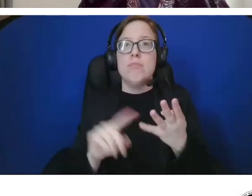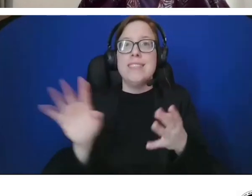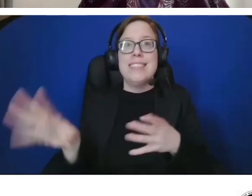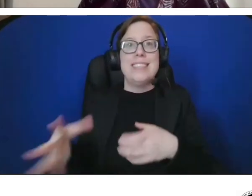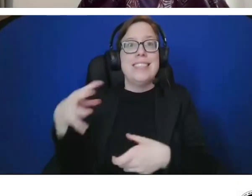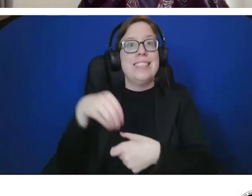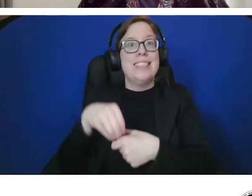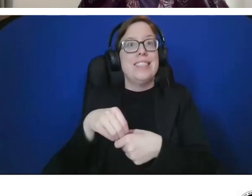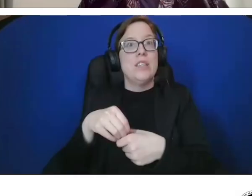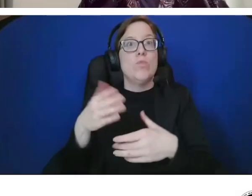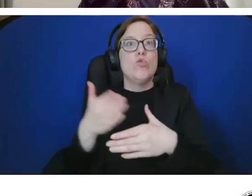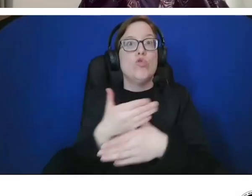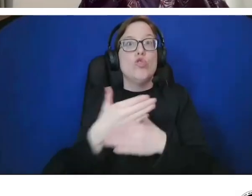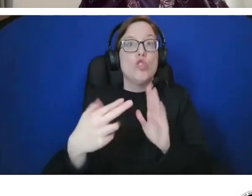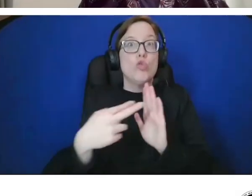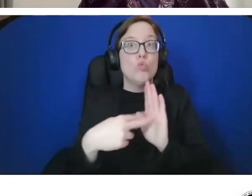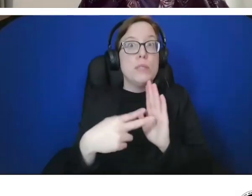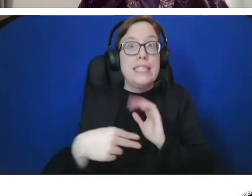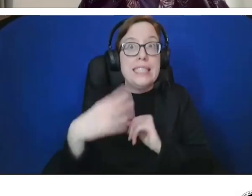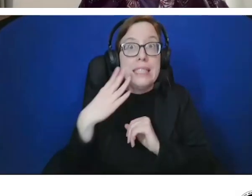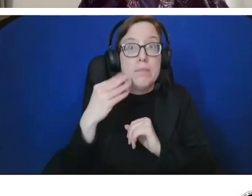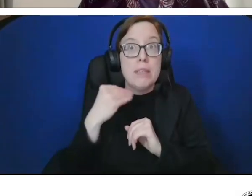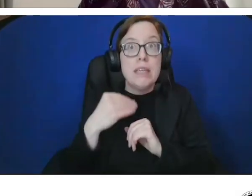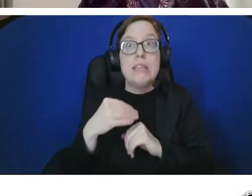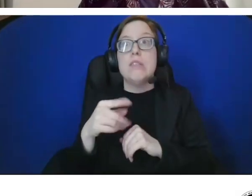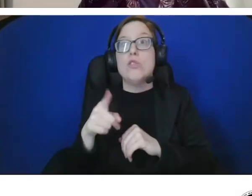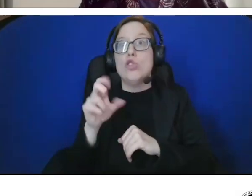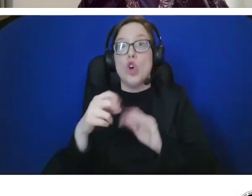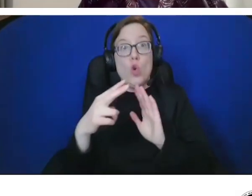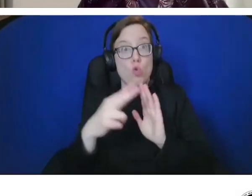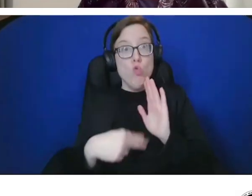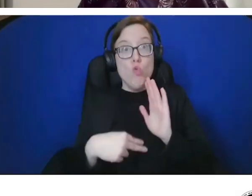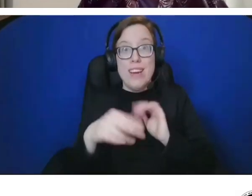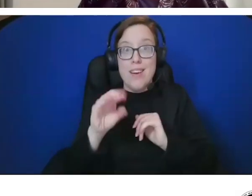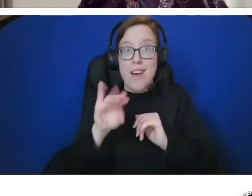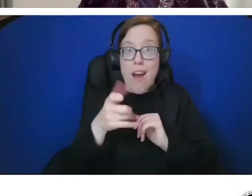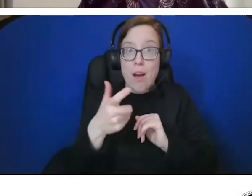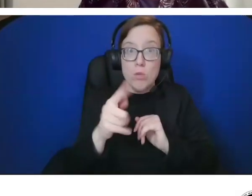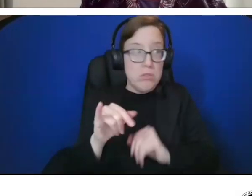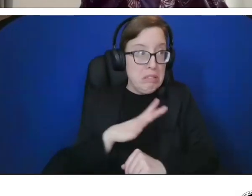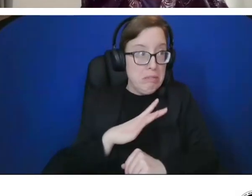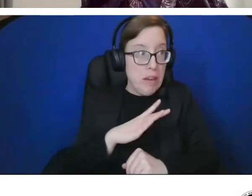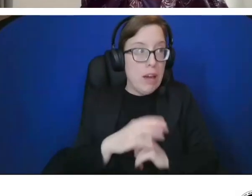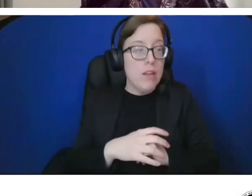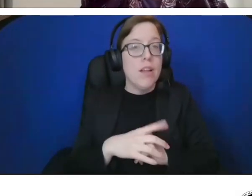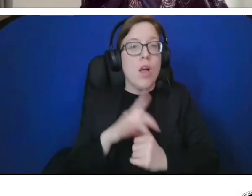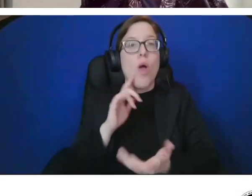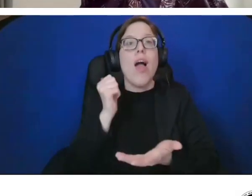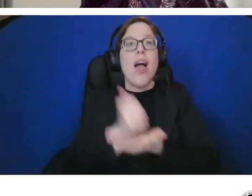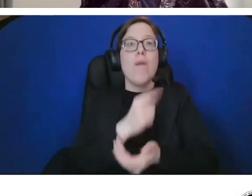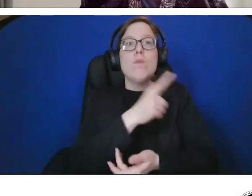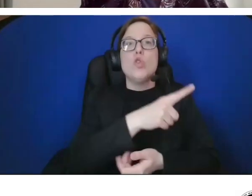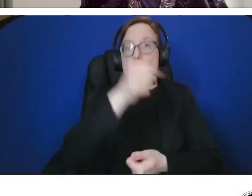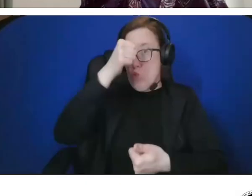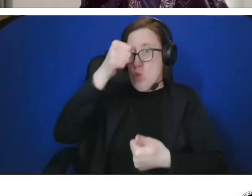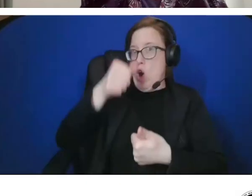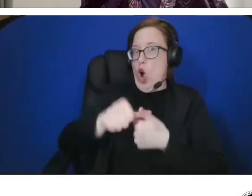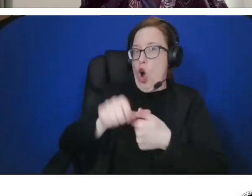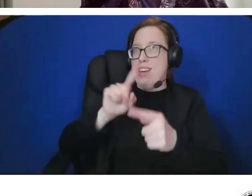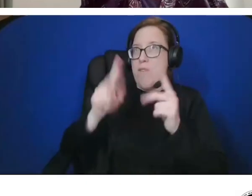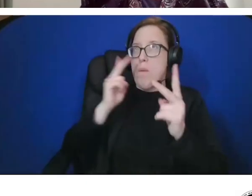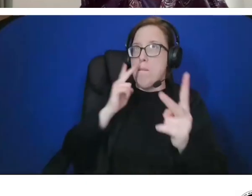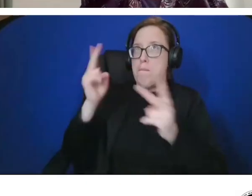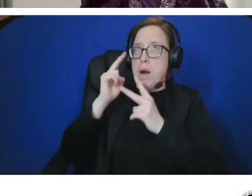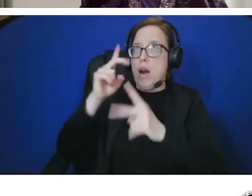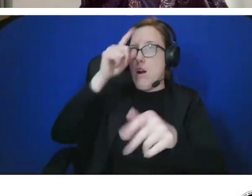can integrate this into a shared reading experience. Yes, you can read objects, that's fine. And this will help them to call up